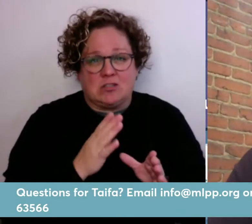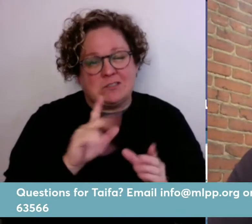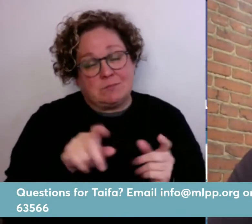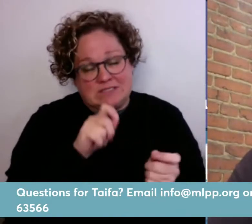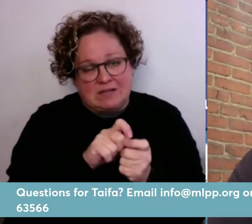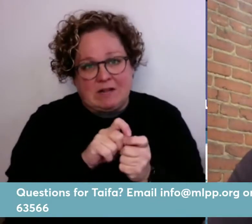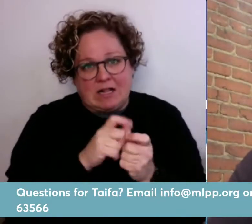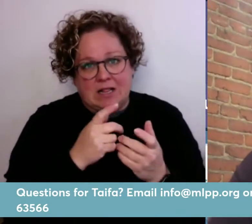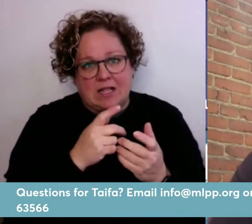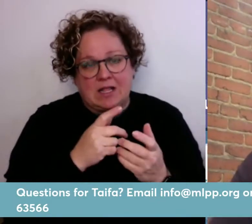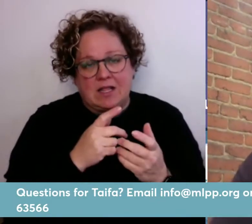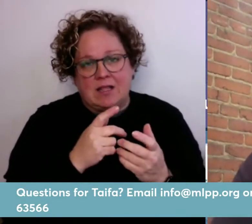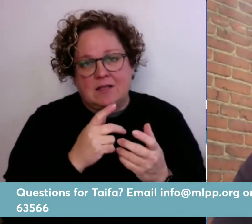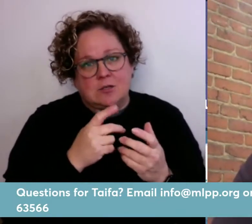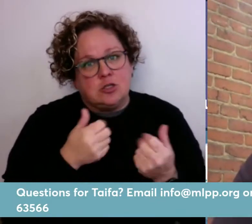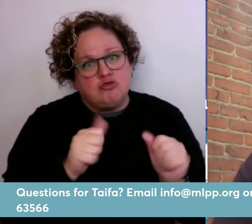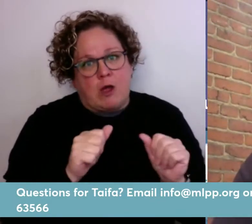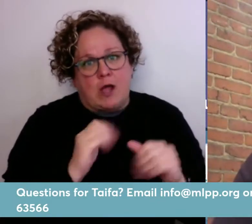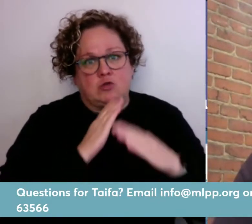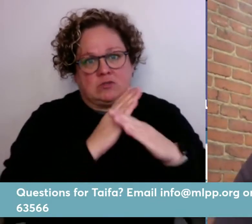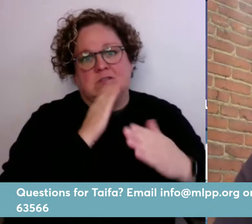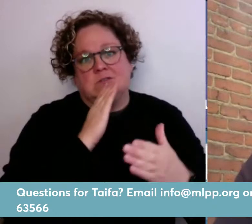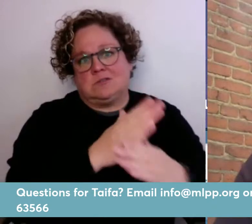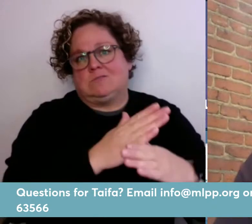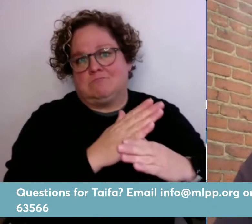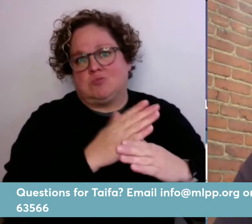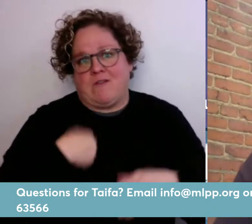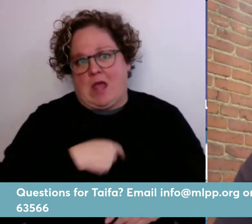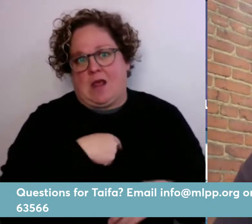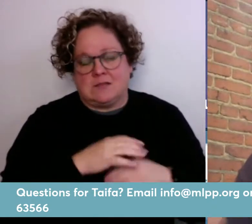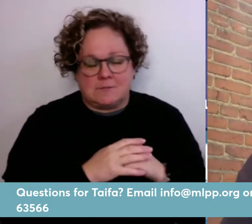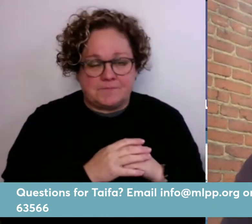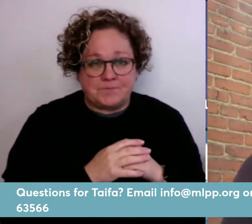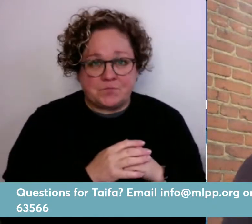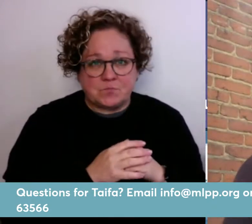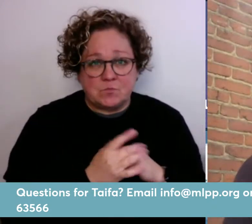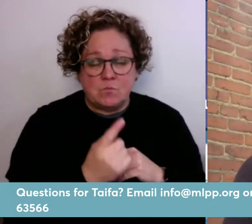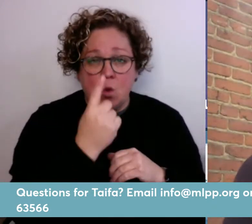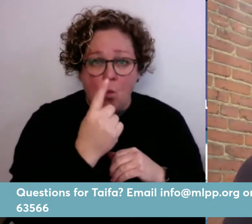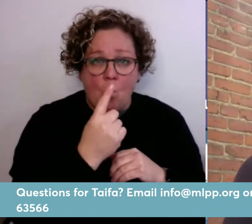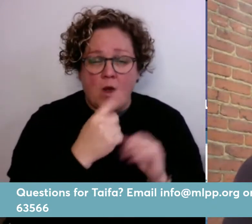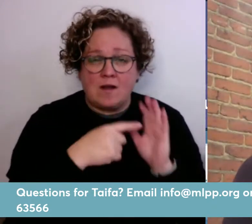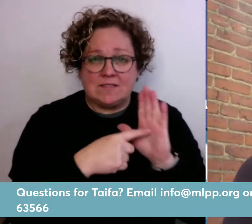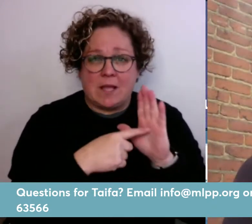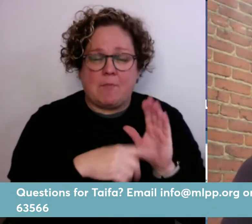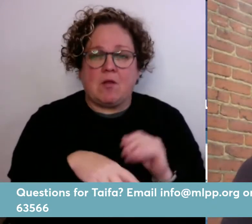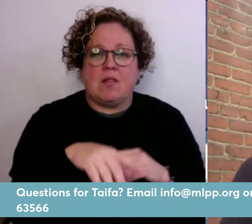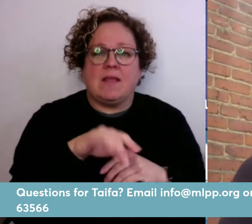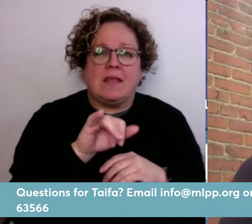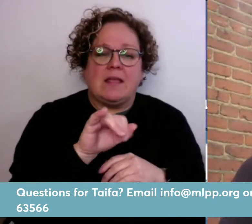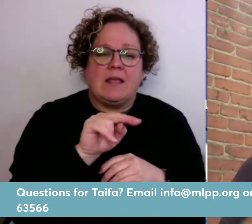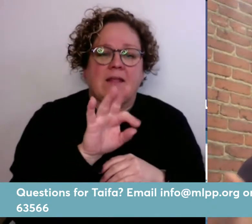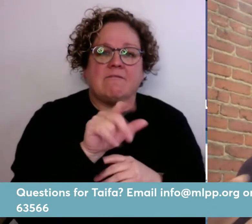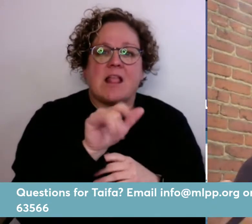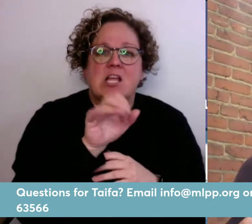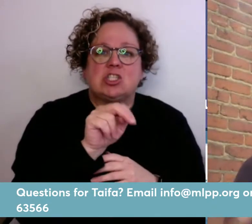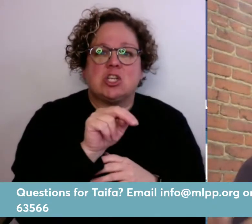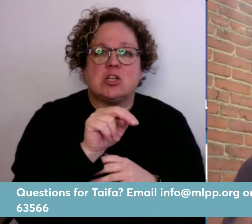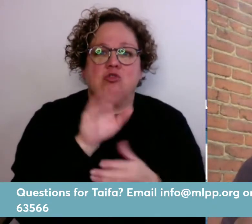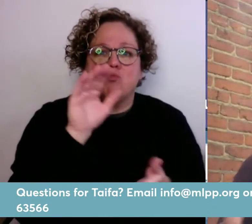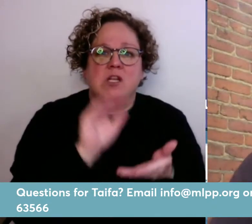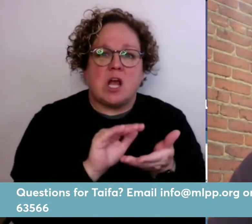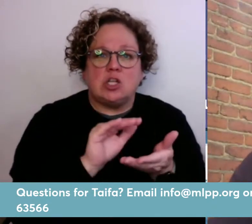specifically advance to stop us. And one example of this is the Inflation Reduction Act. This legislation